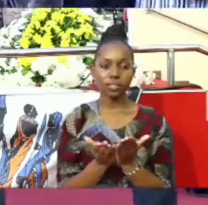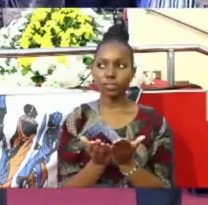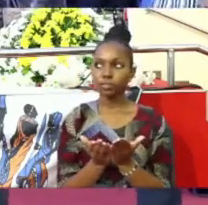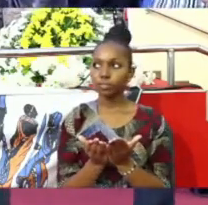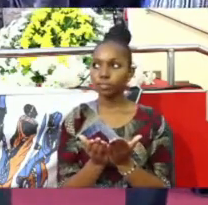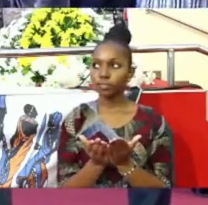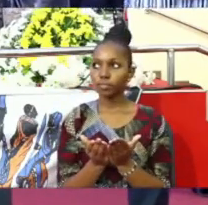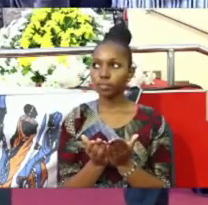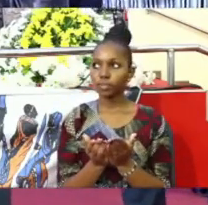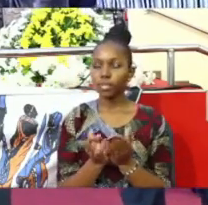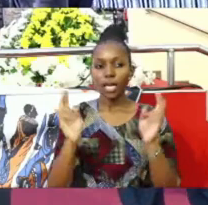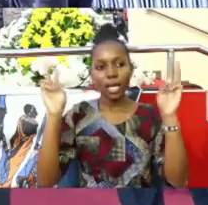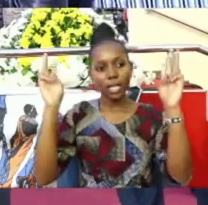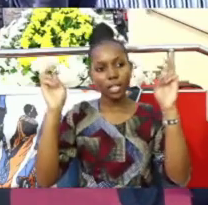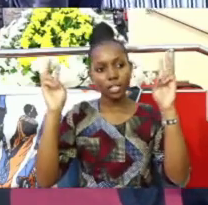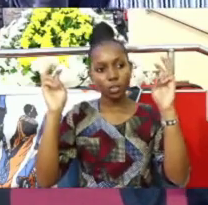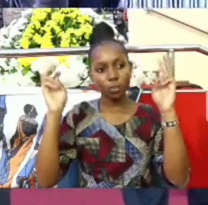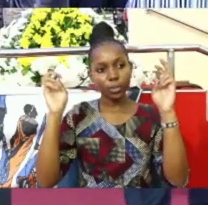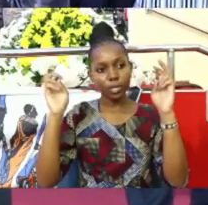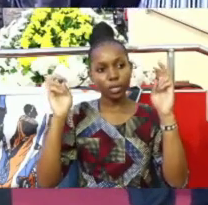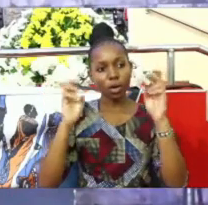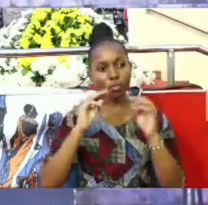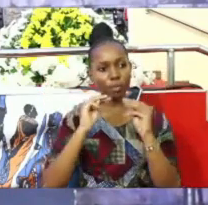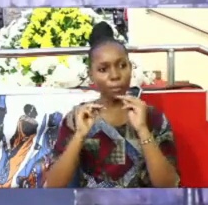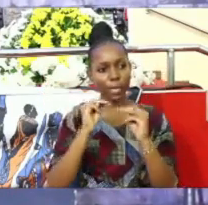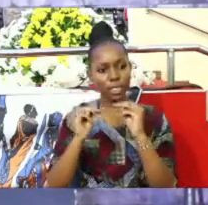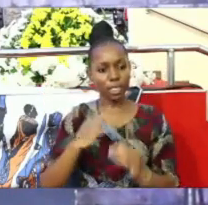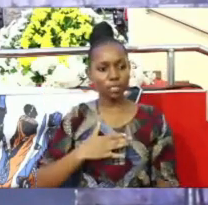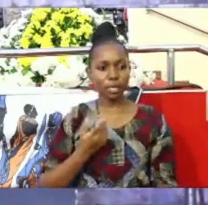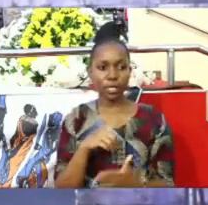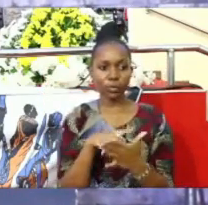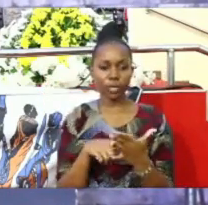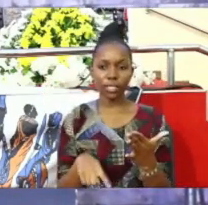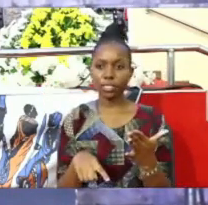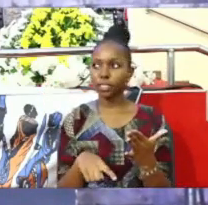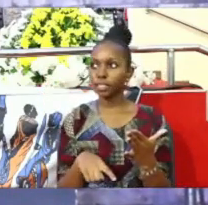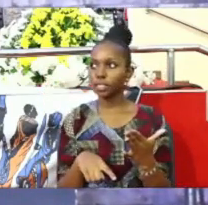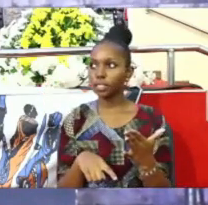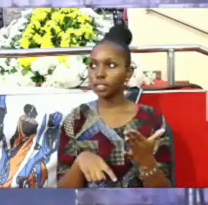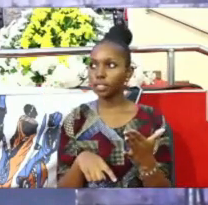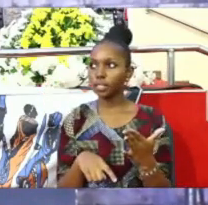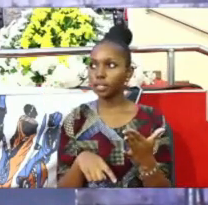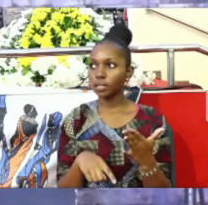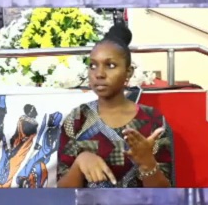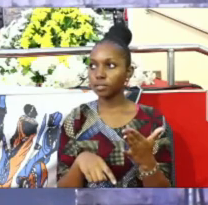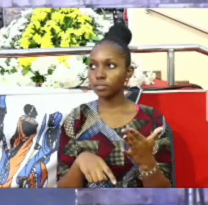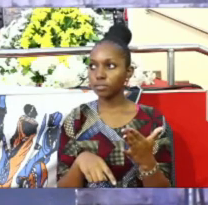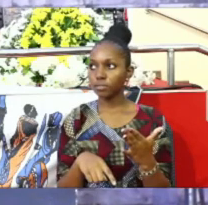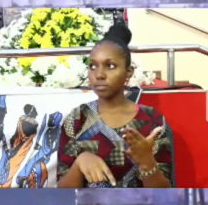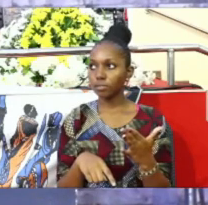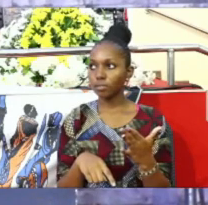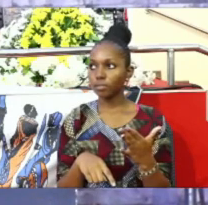the theme of my message is, I am or you are